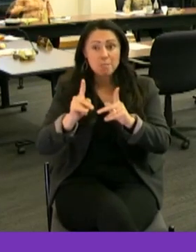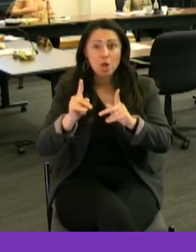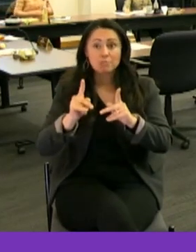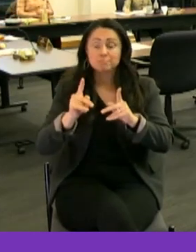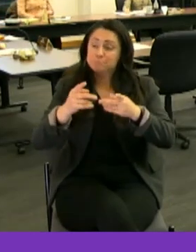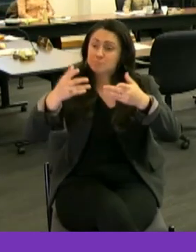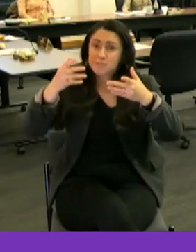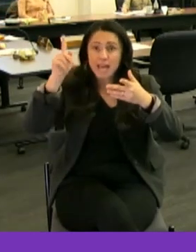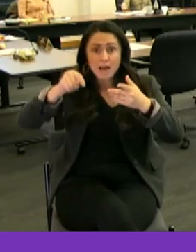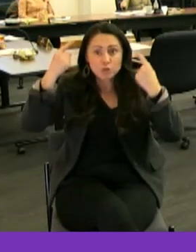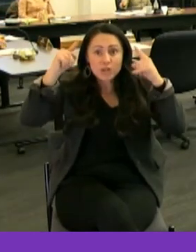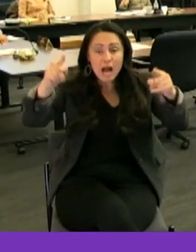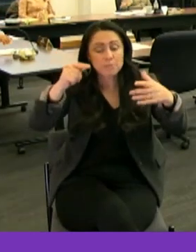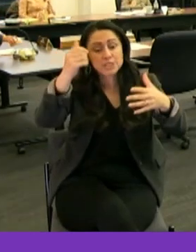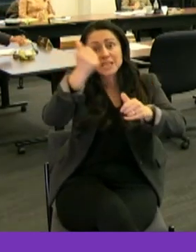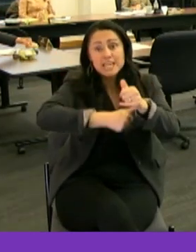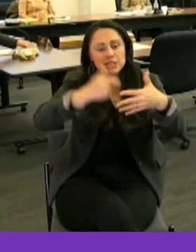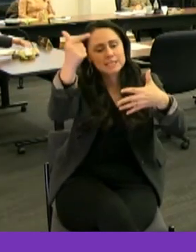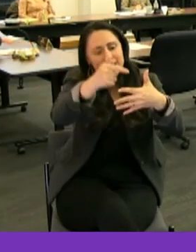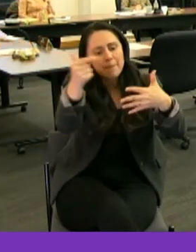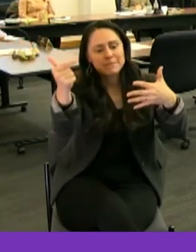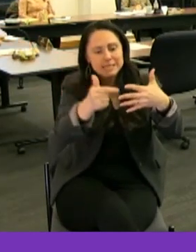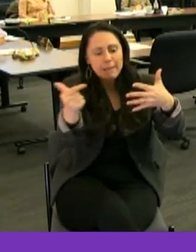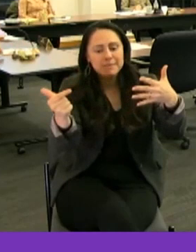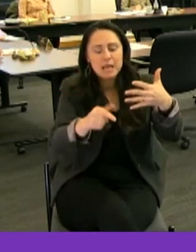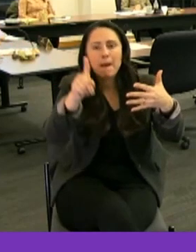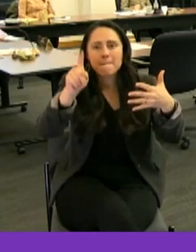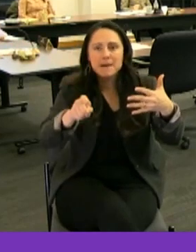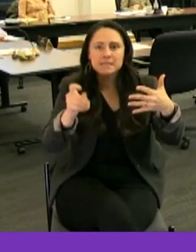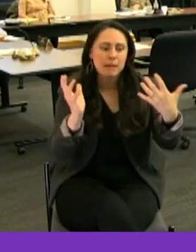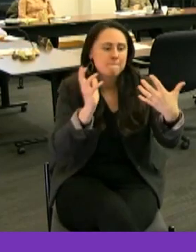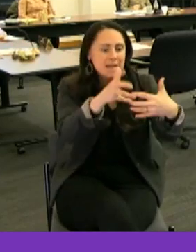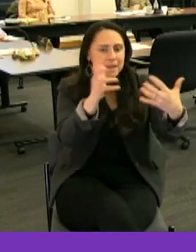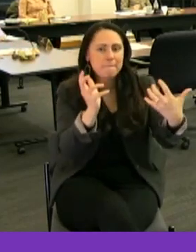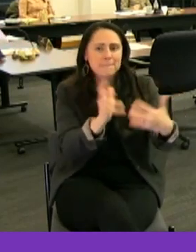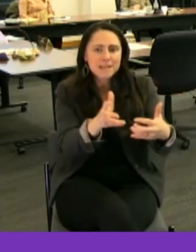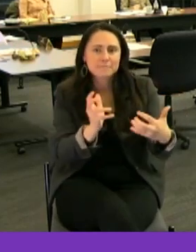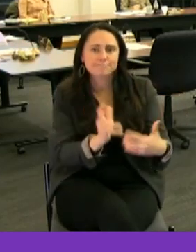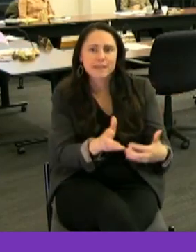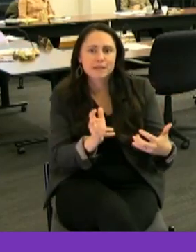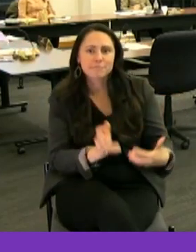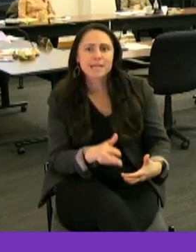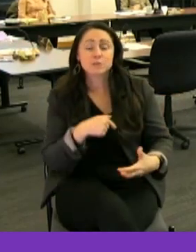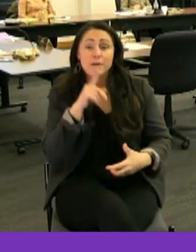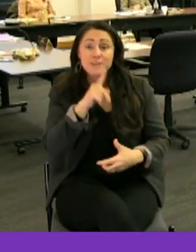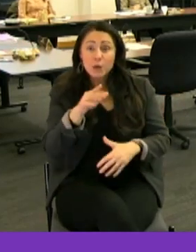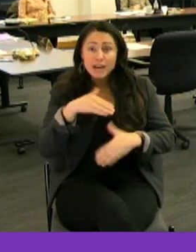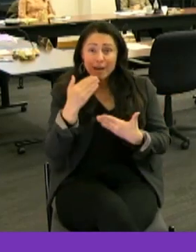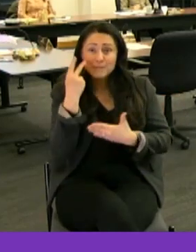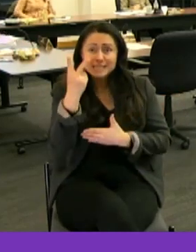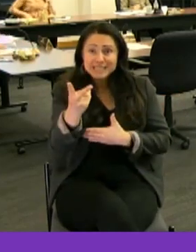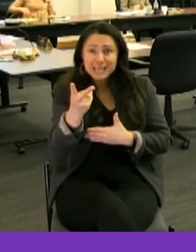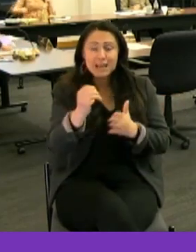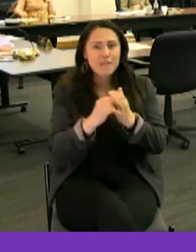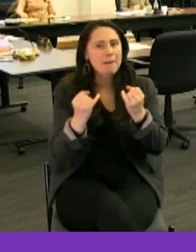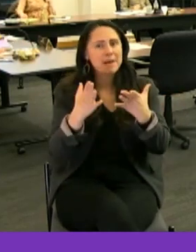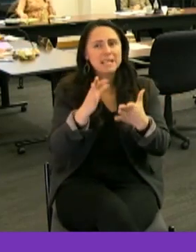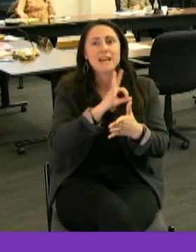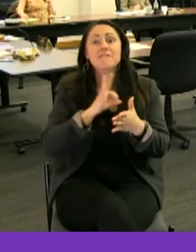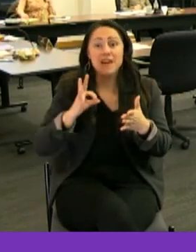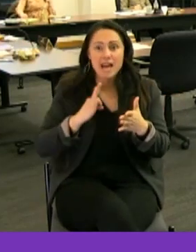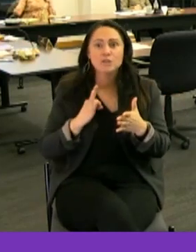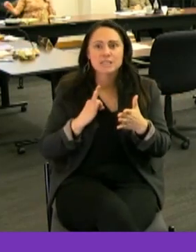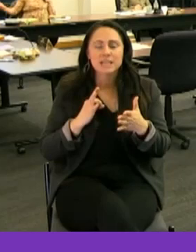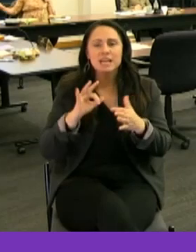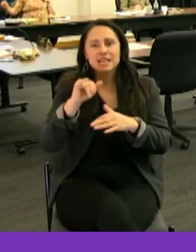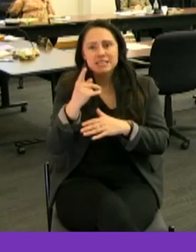steps and must meet the challenge at all of those. And so I'm very happy to see that many of our faculty, several